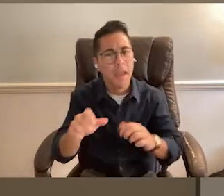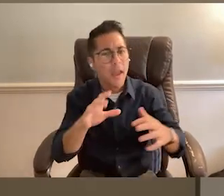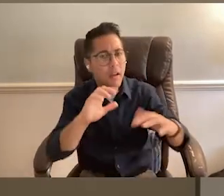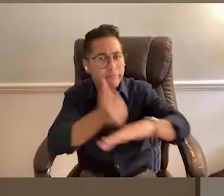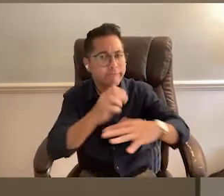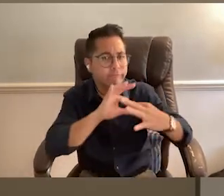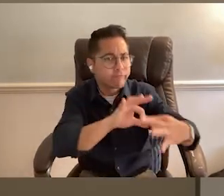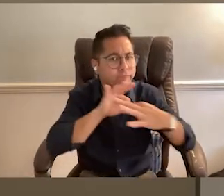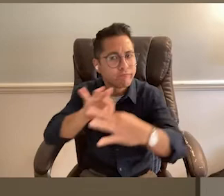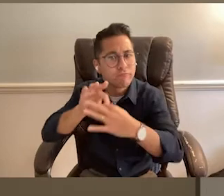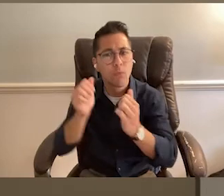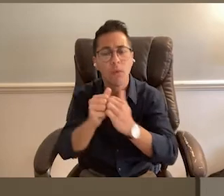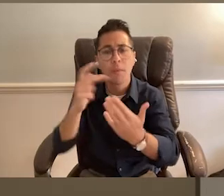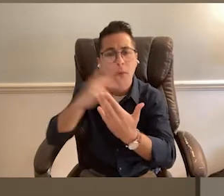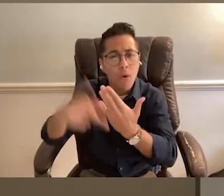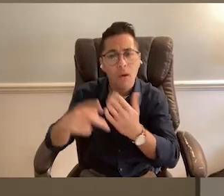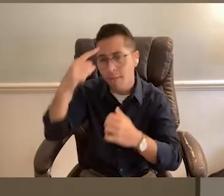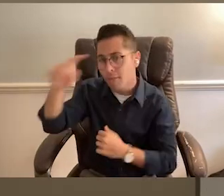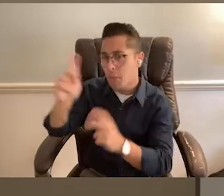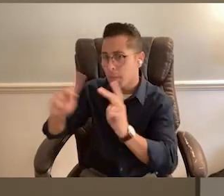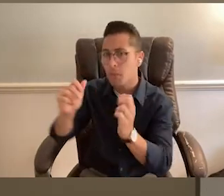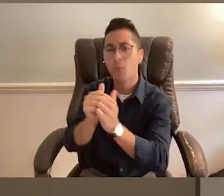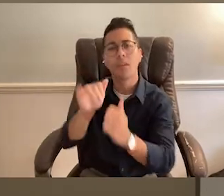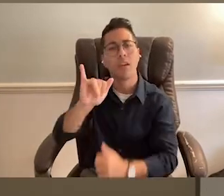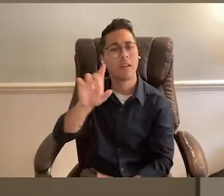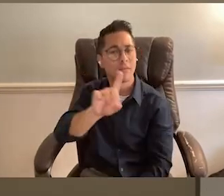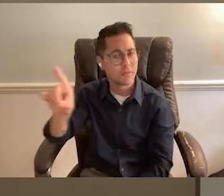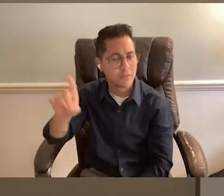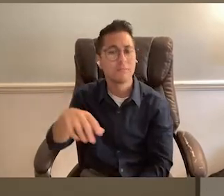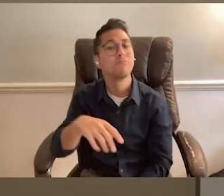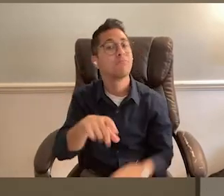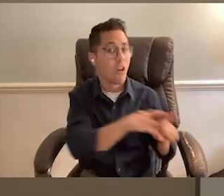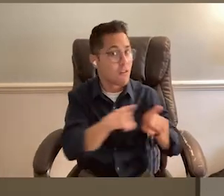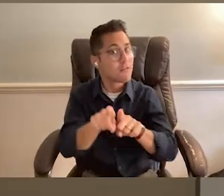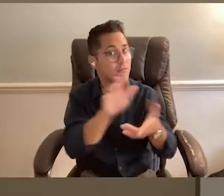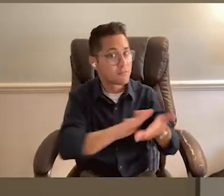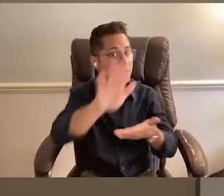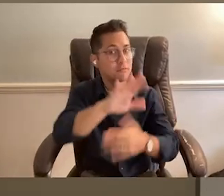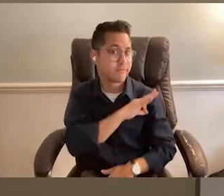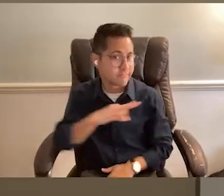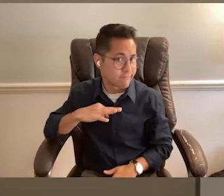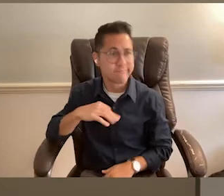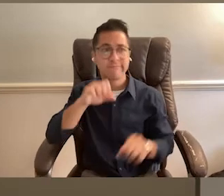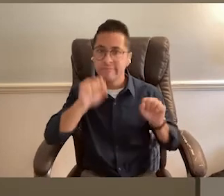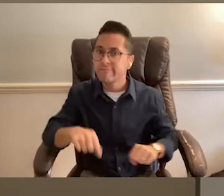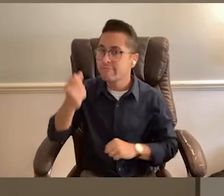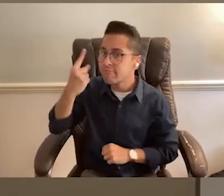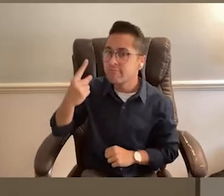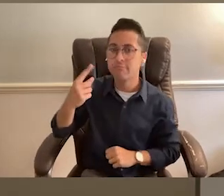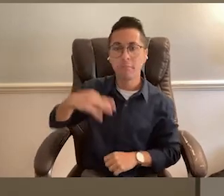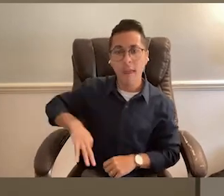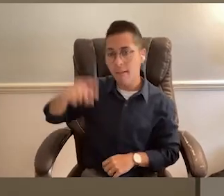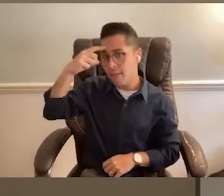and I am the Educational Services Coordinator for the OnCampus Transition Program, which is located at the University of North Florida up in Jacksonville, so